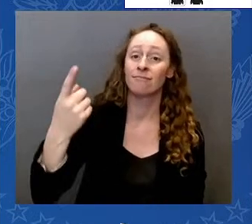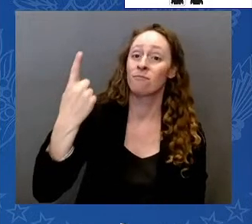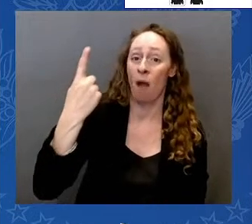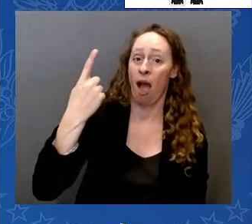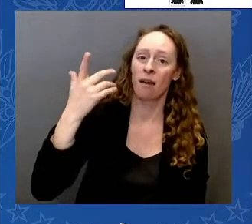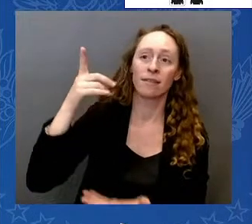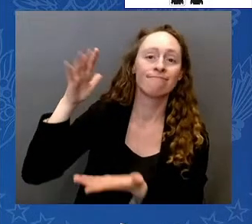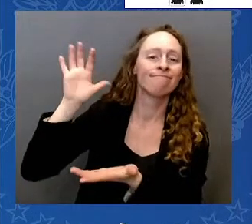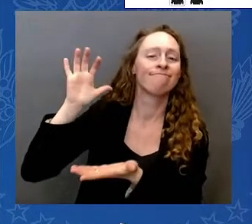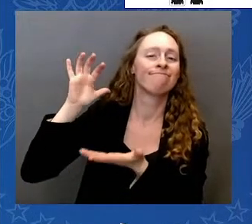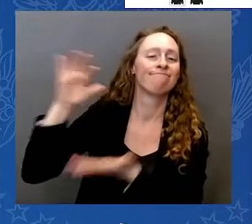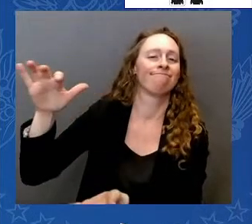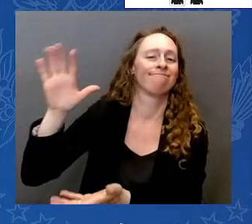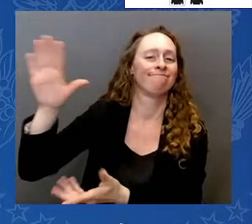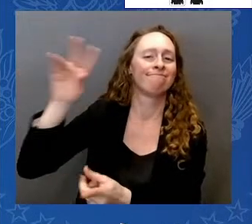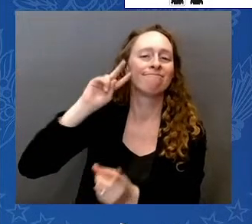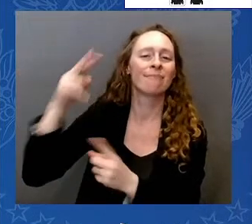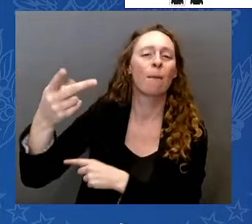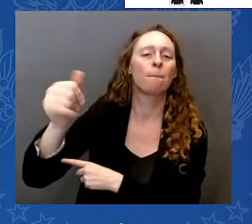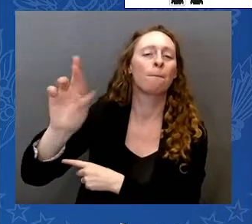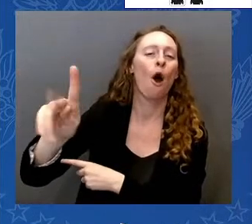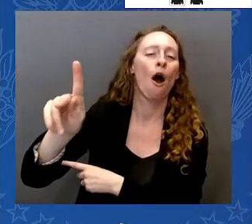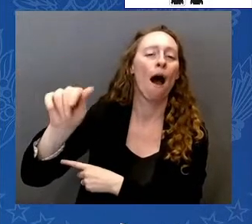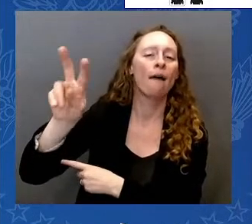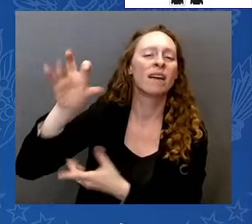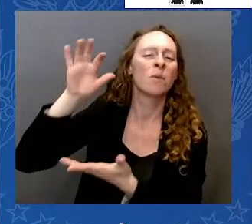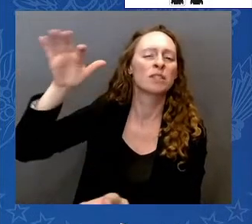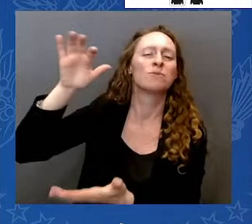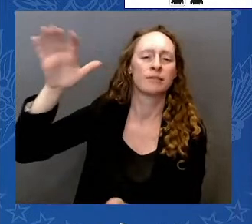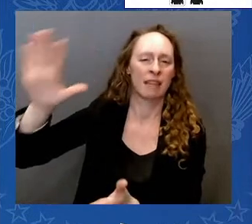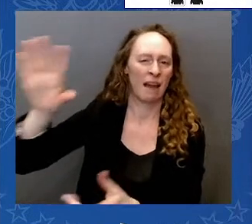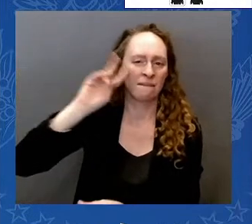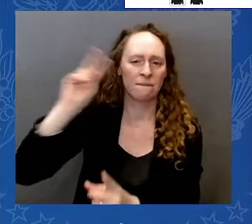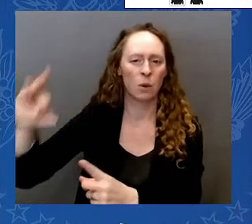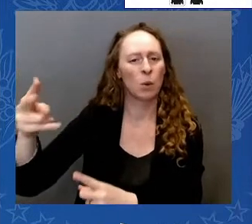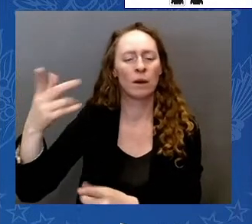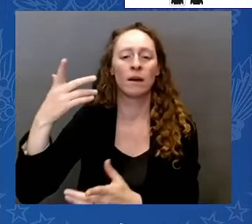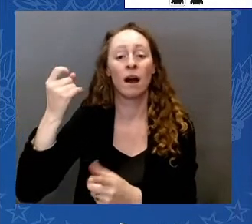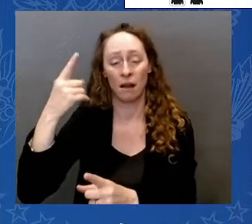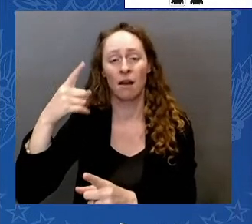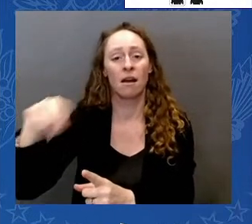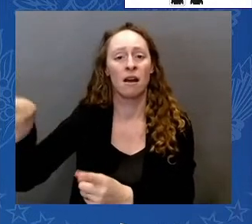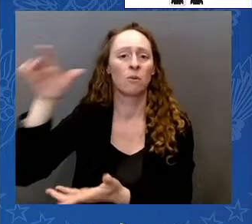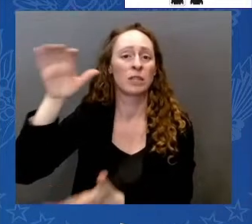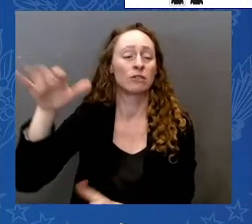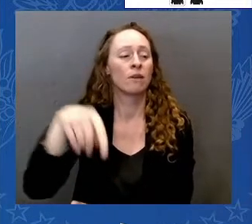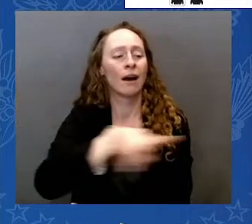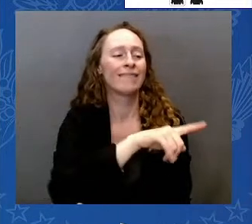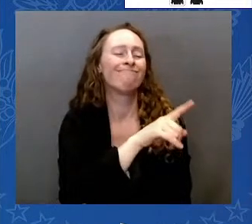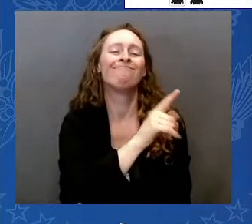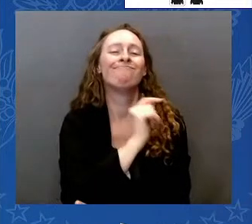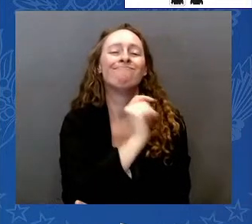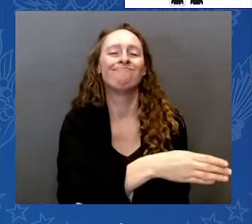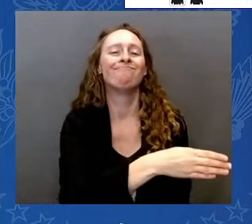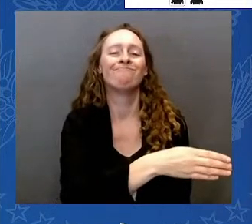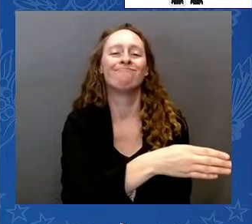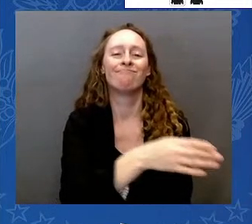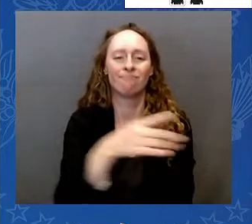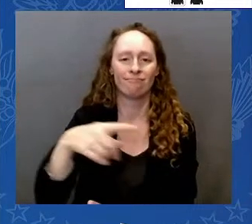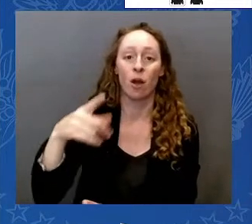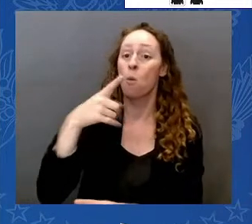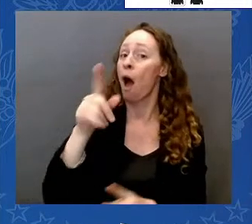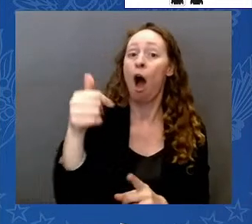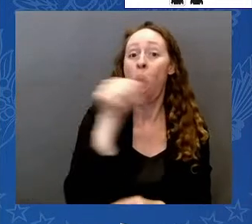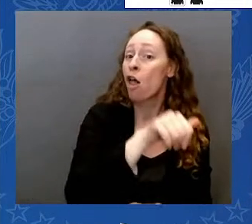well. The other view is from Scranton, Pennsylvania, where I grew up, or view it here in Hagerstown. The belief that the backbone